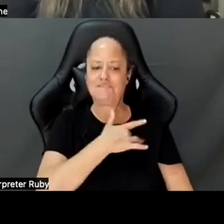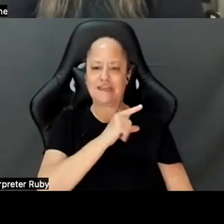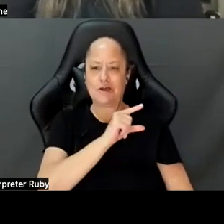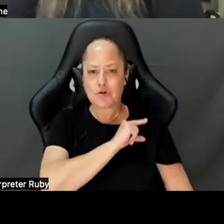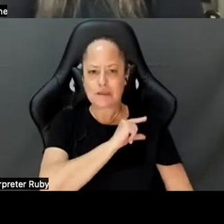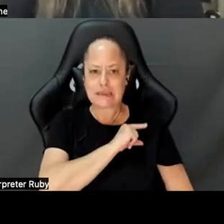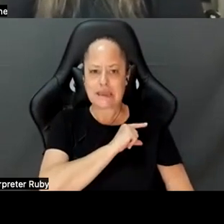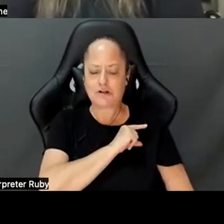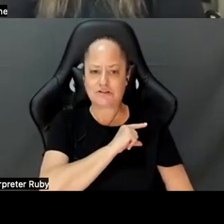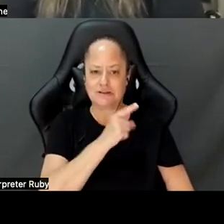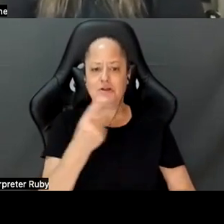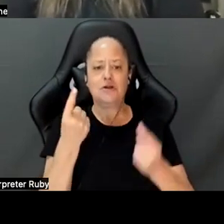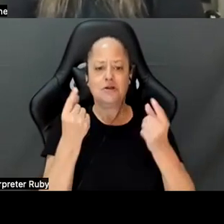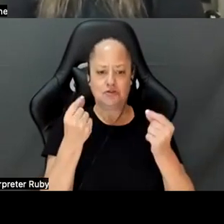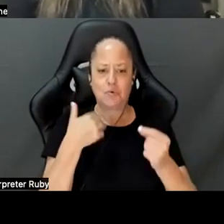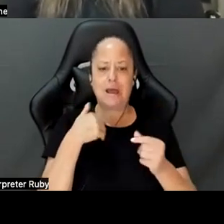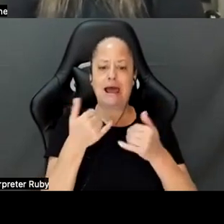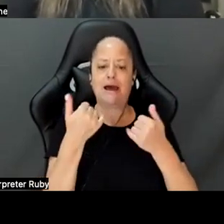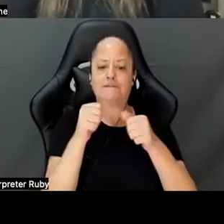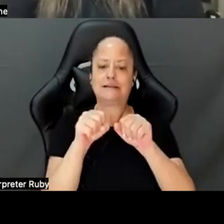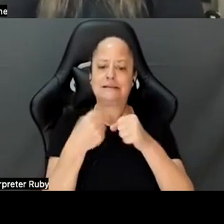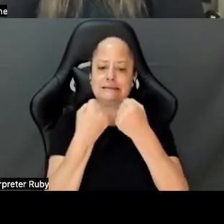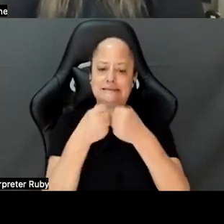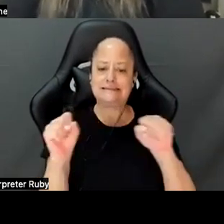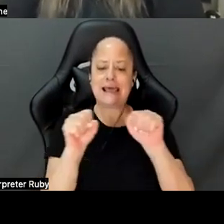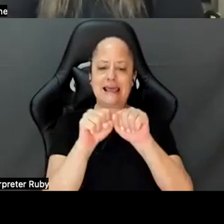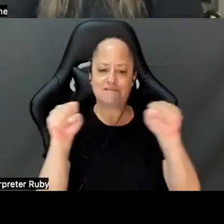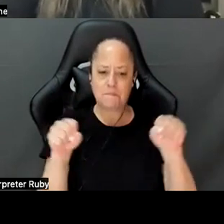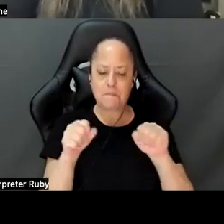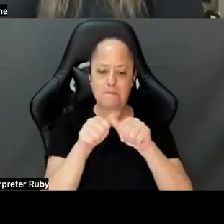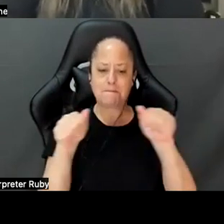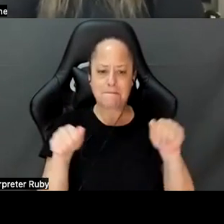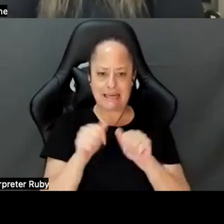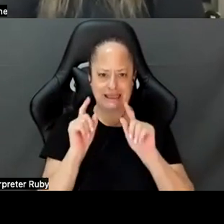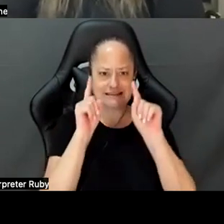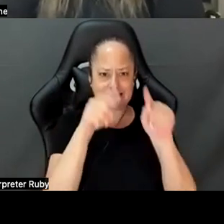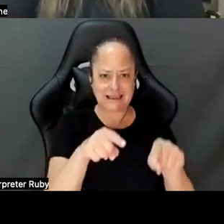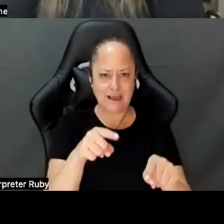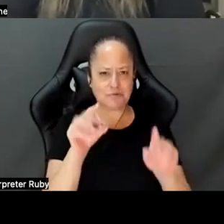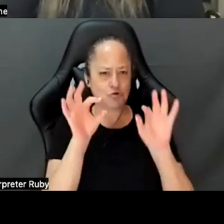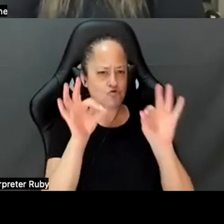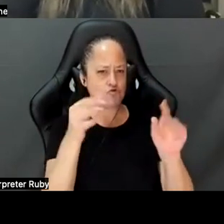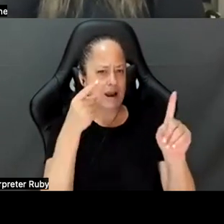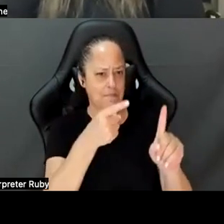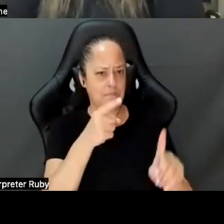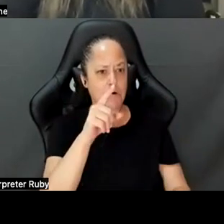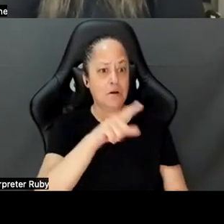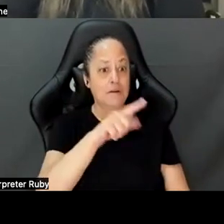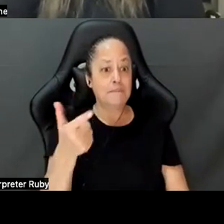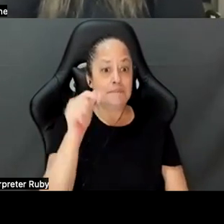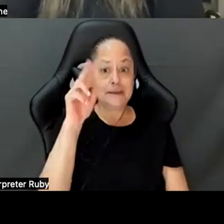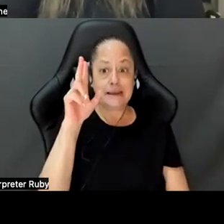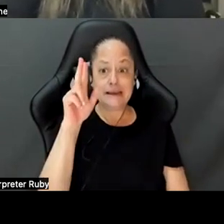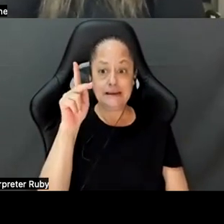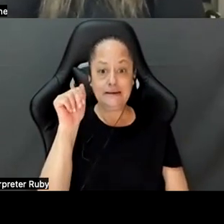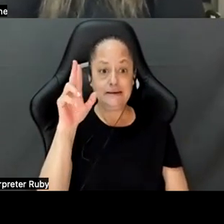doing what they're doing, so they have that safe place to come to. I think that's such a great point. Karen, I would love to go to you next with, how